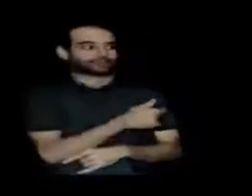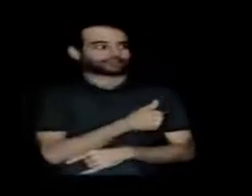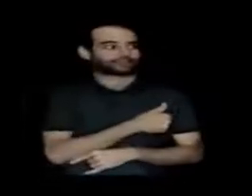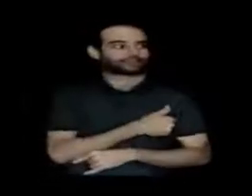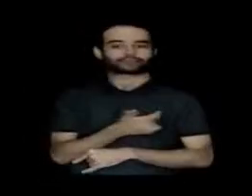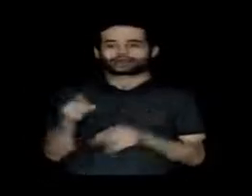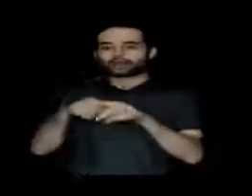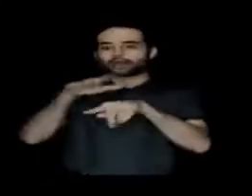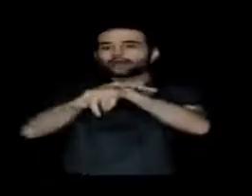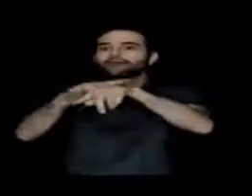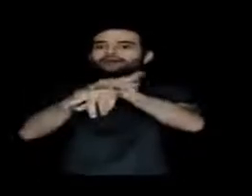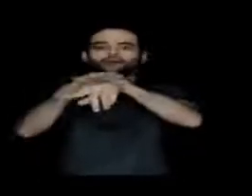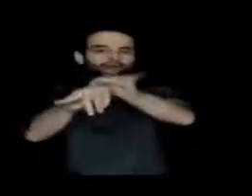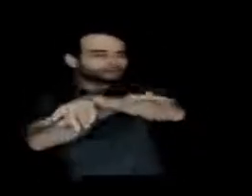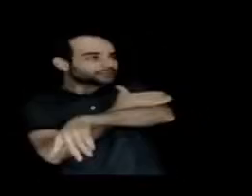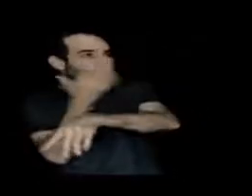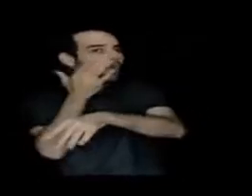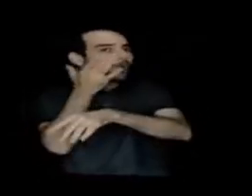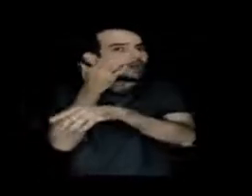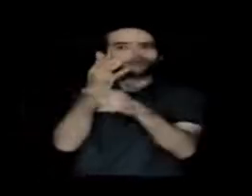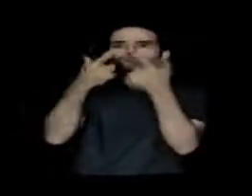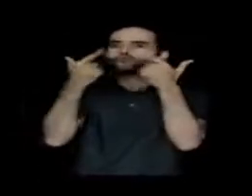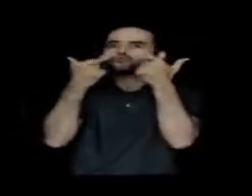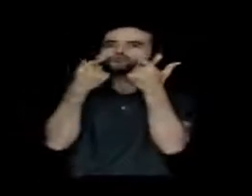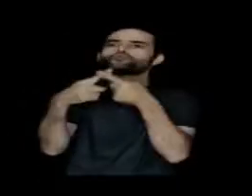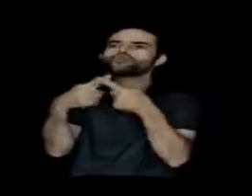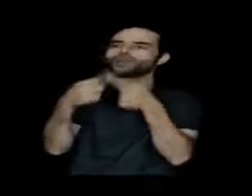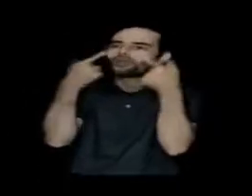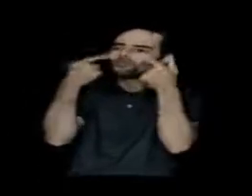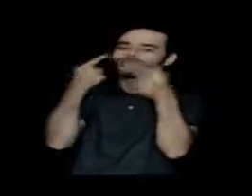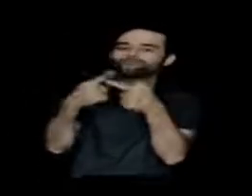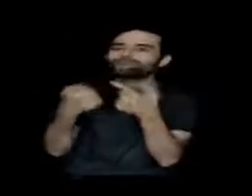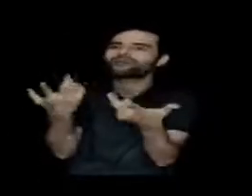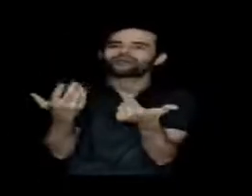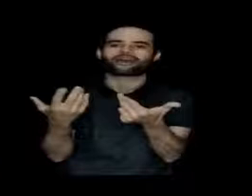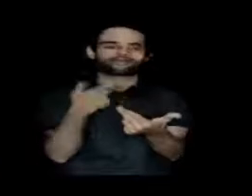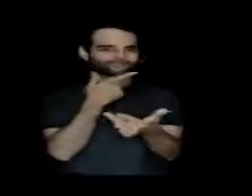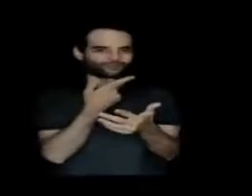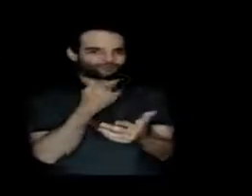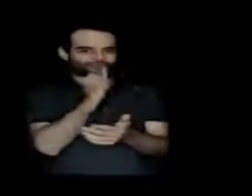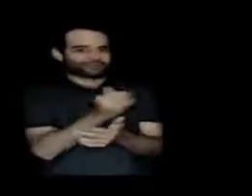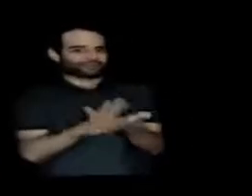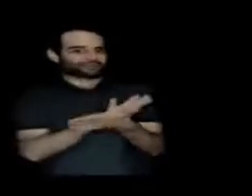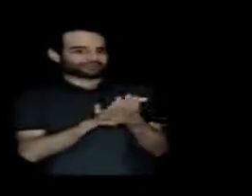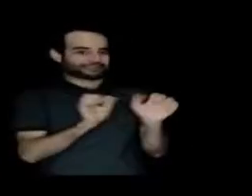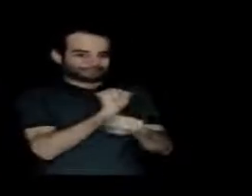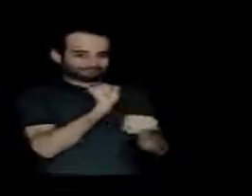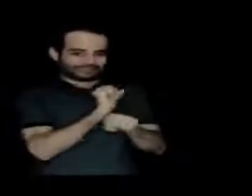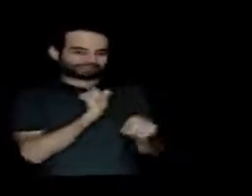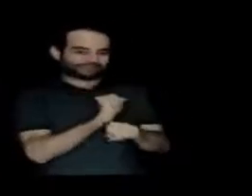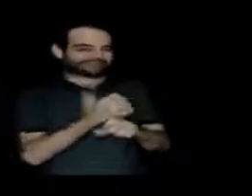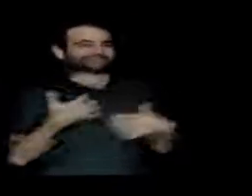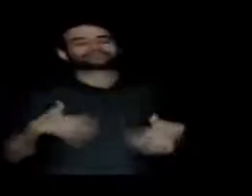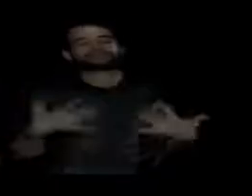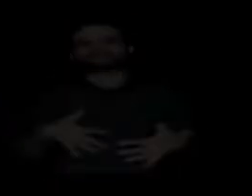the accessibility and she was attended. And she always asked me what college is like, what's